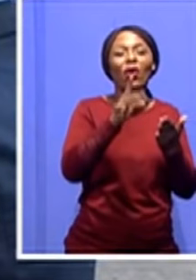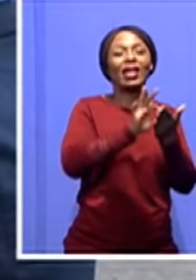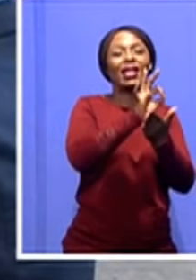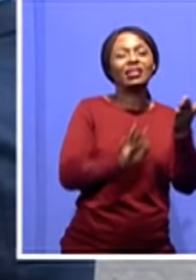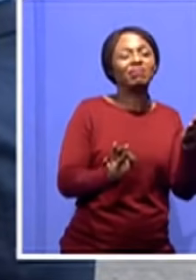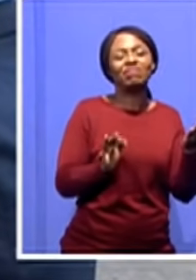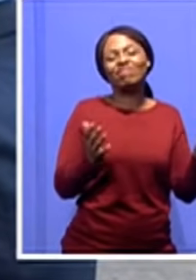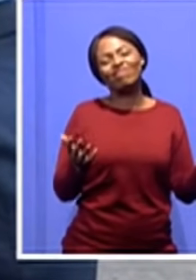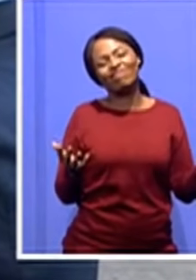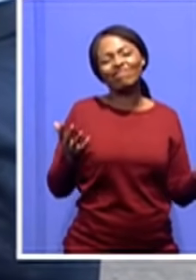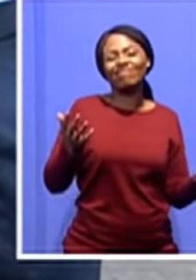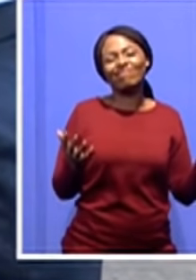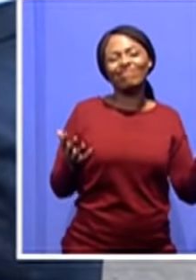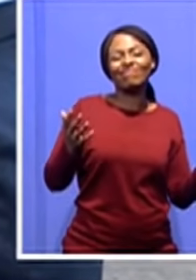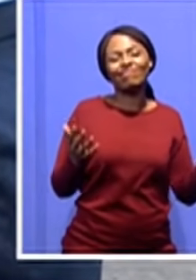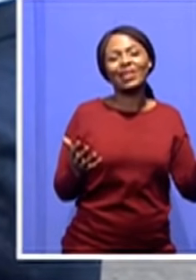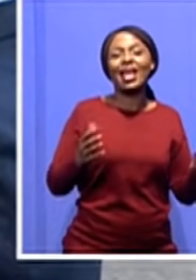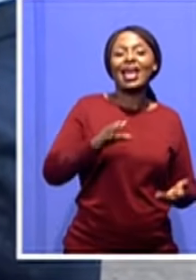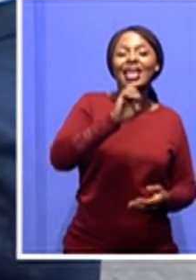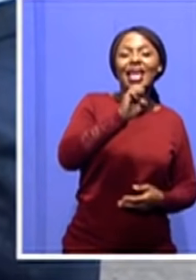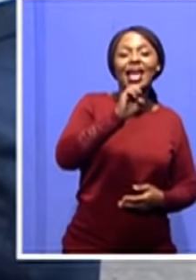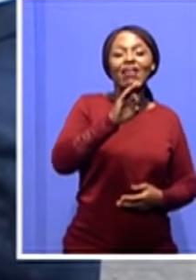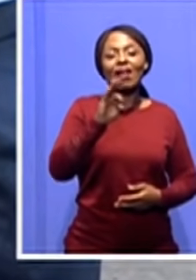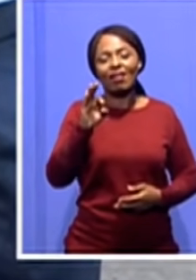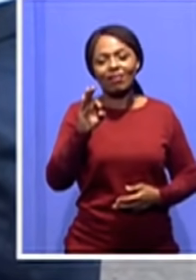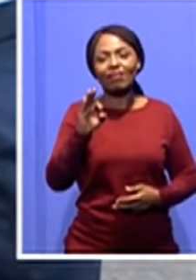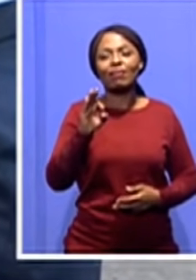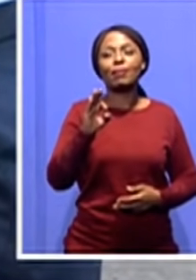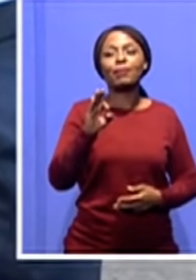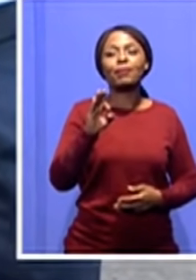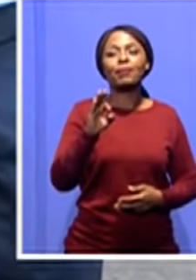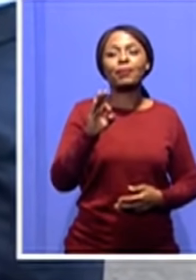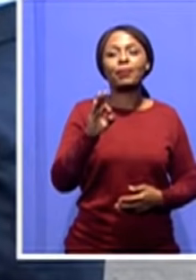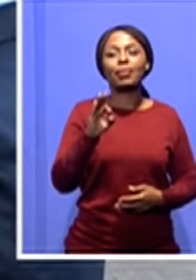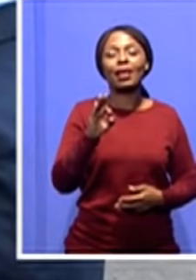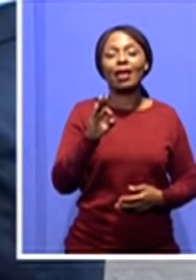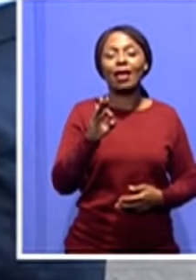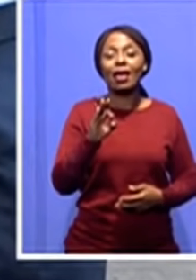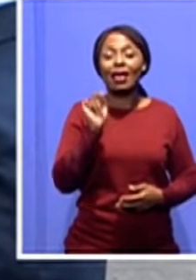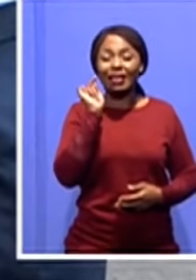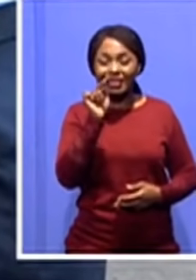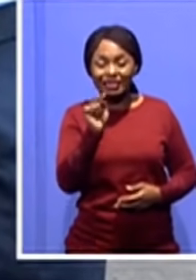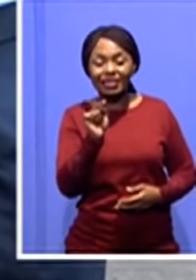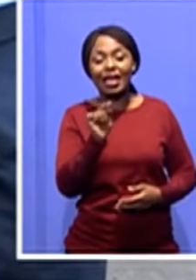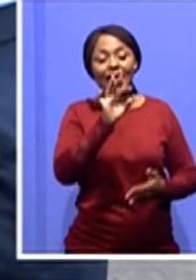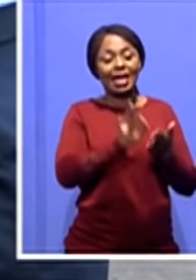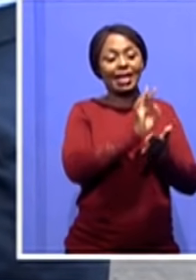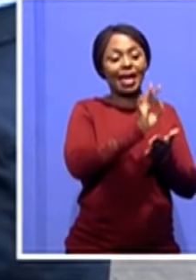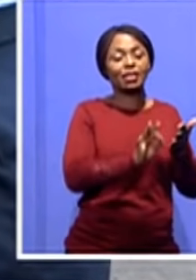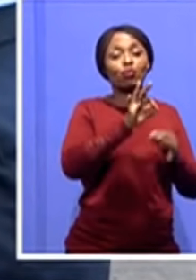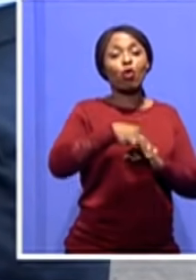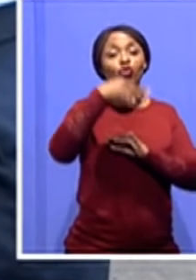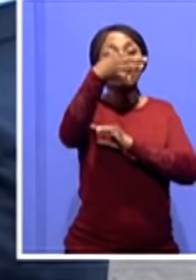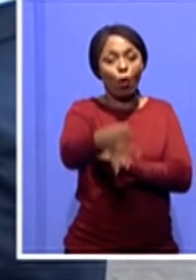EFF, the only reason our stance on having elections postponed was because you had Ramaphosa giving us a lockdown